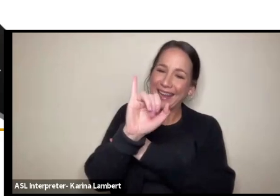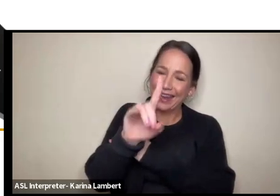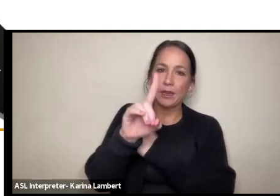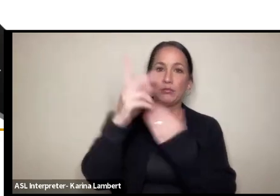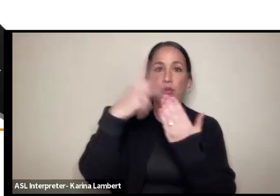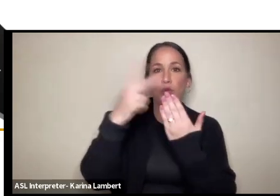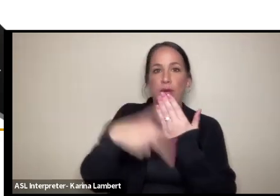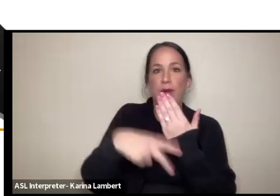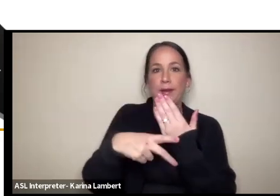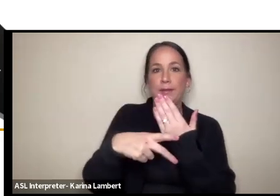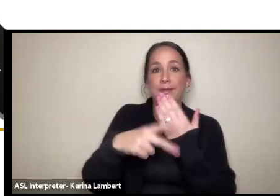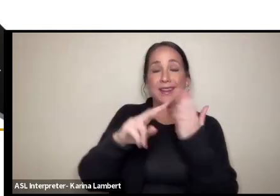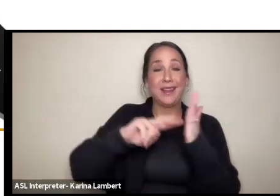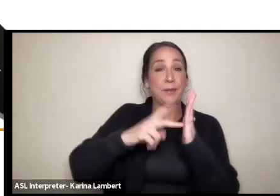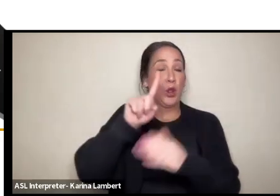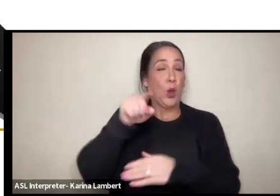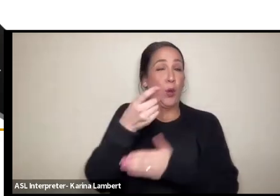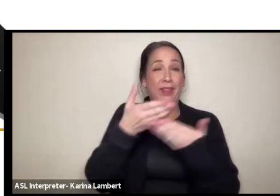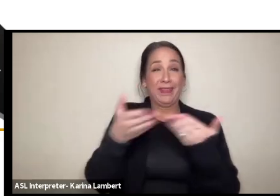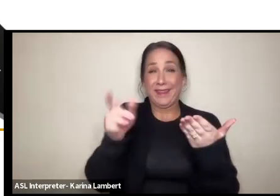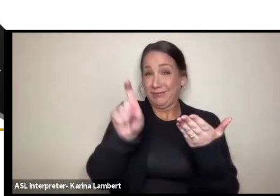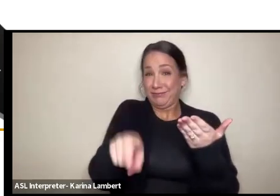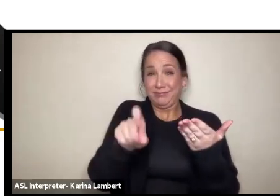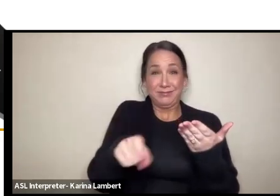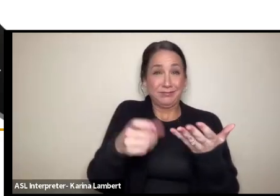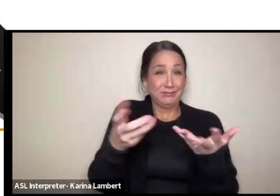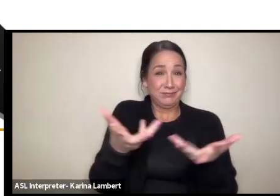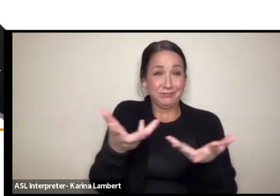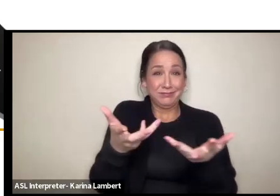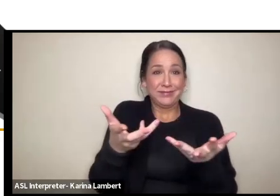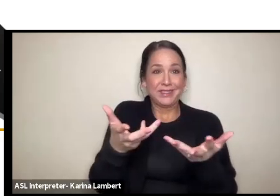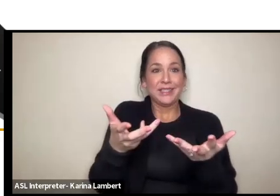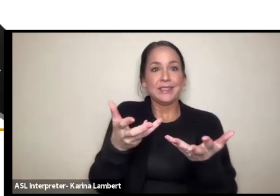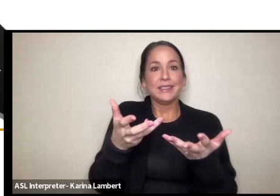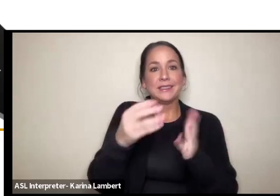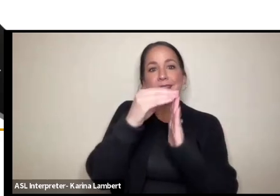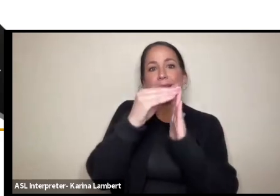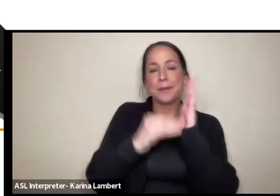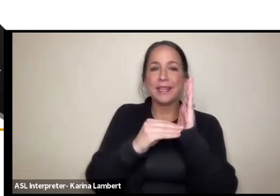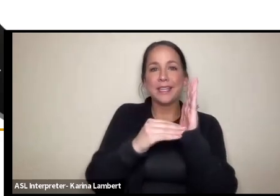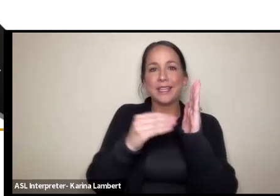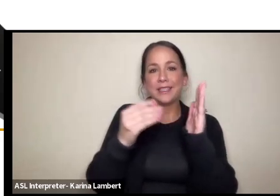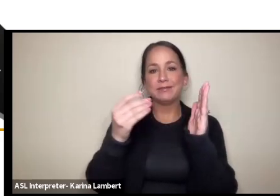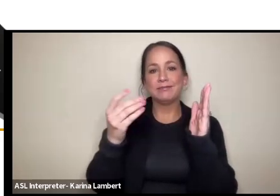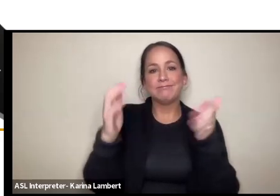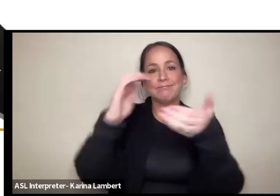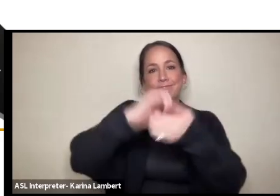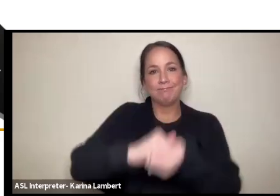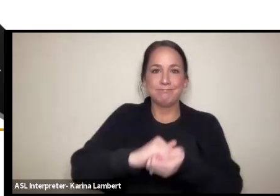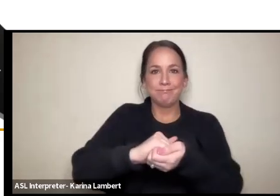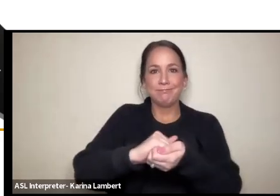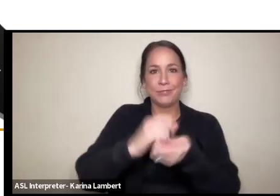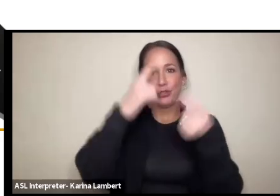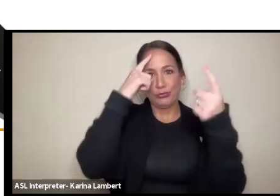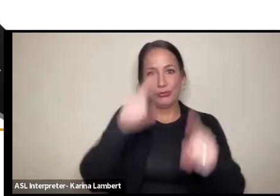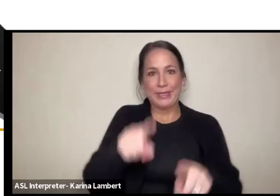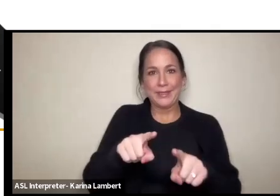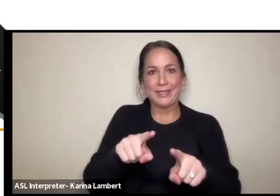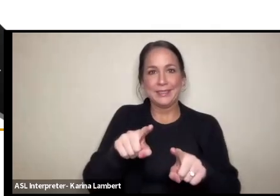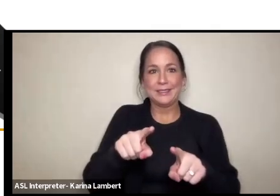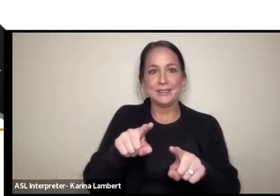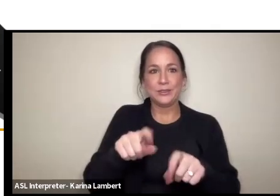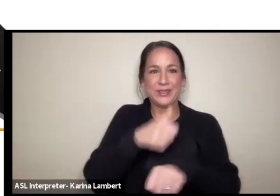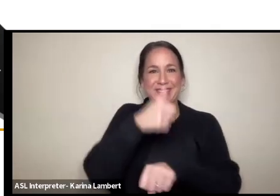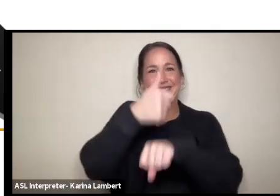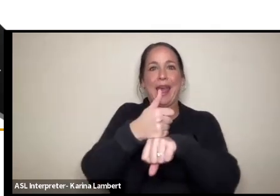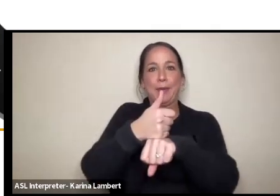to do is to complete a joinder agreement to establish an account within that pool. But